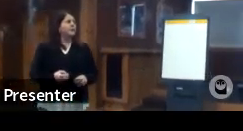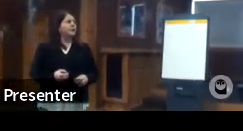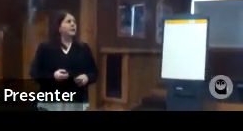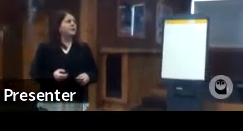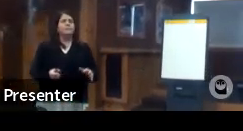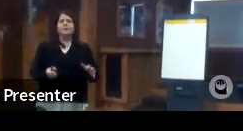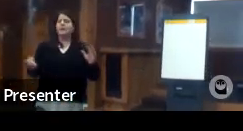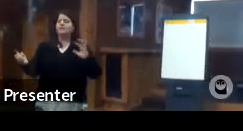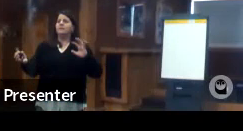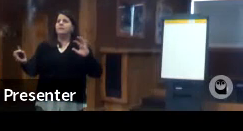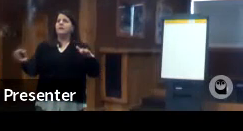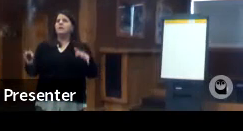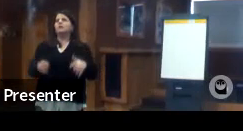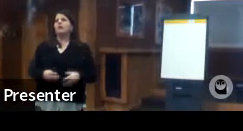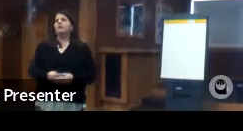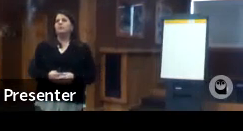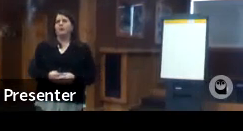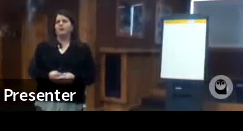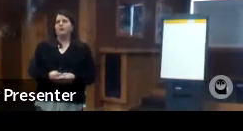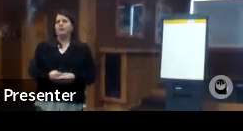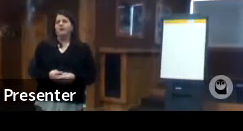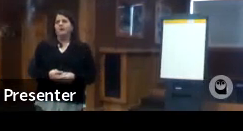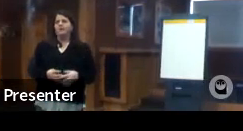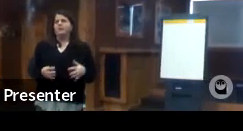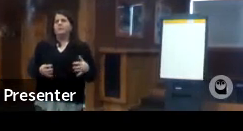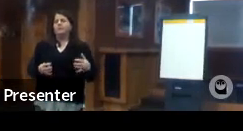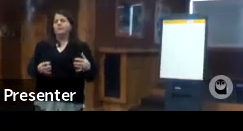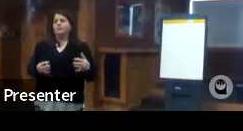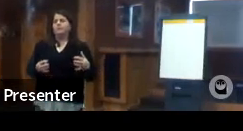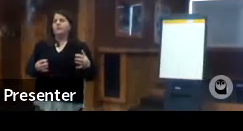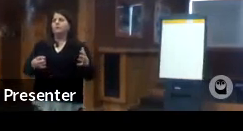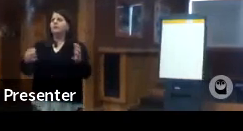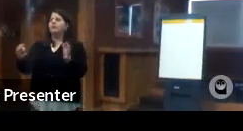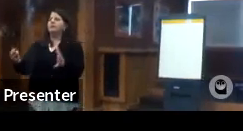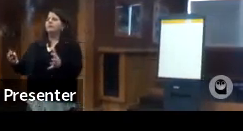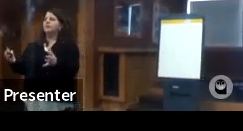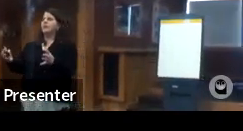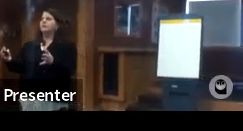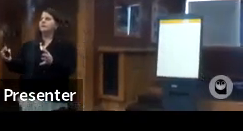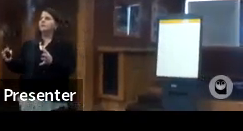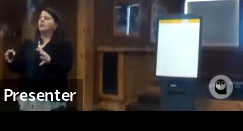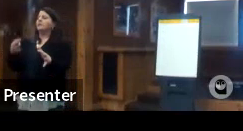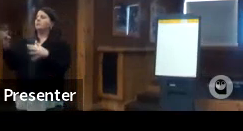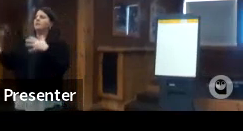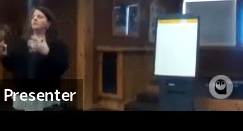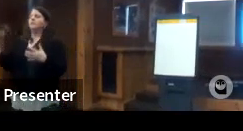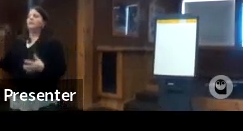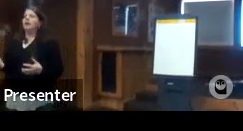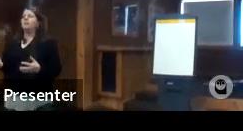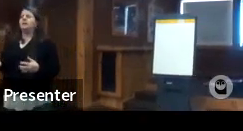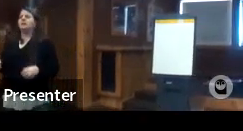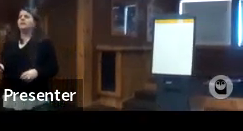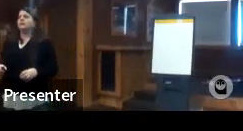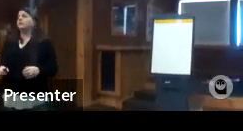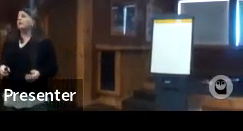cross-exam to lay the groundwork. So you can get on the stand, explain some of